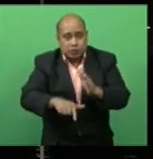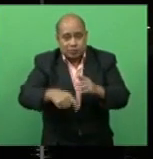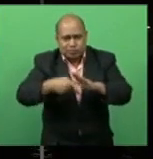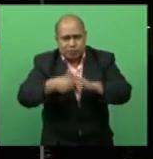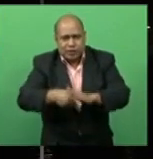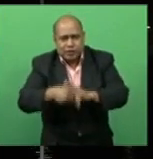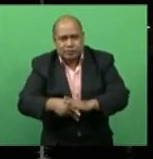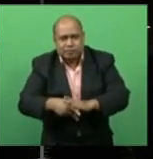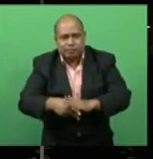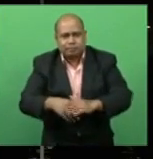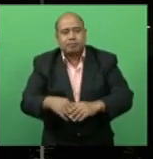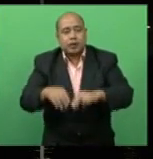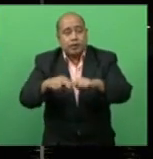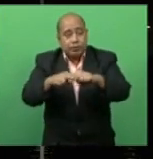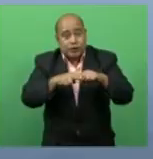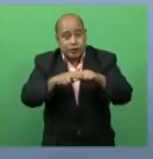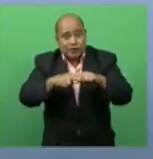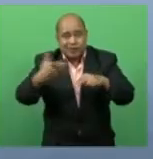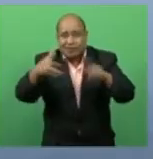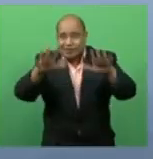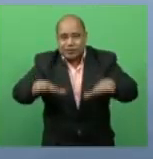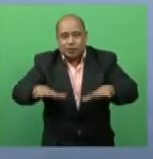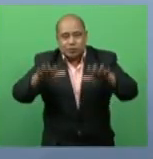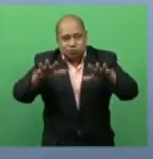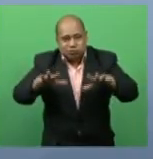has now cleared.